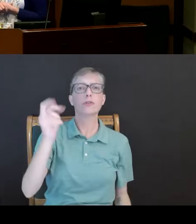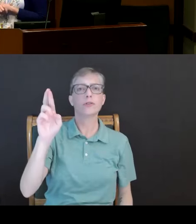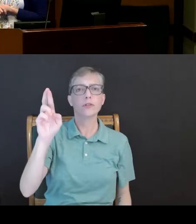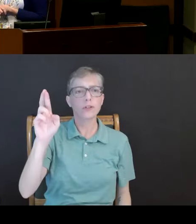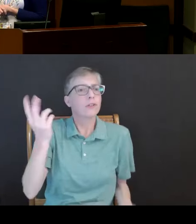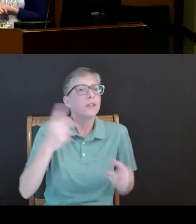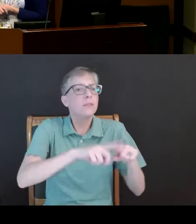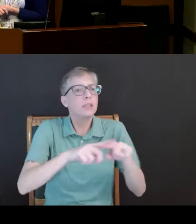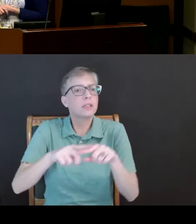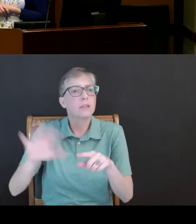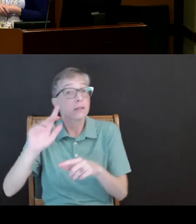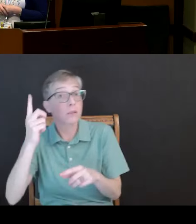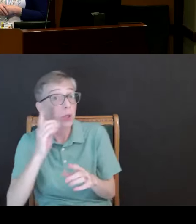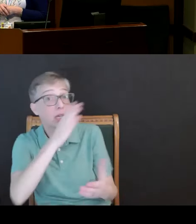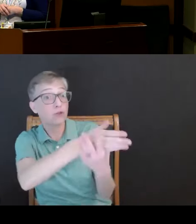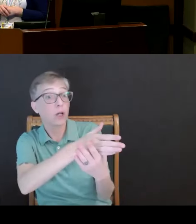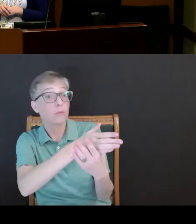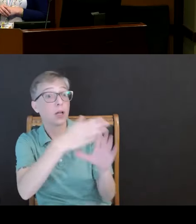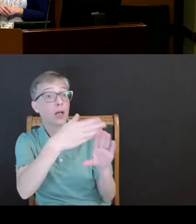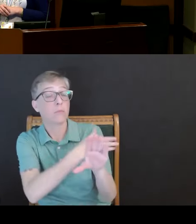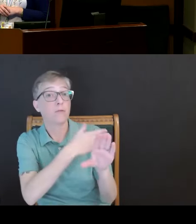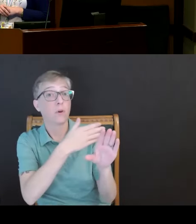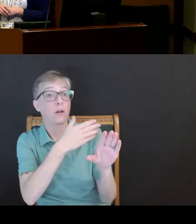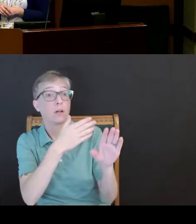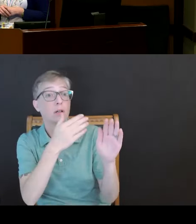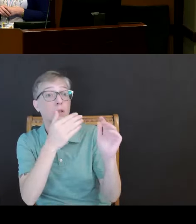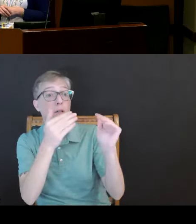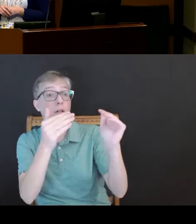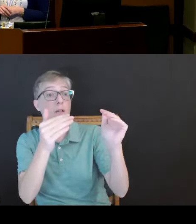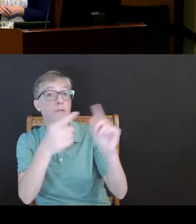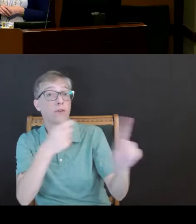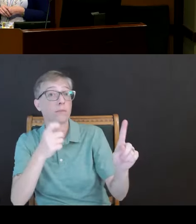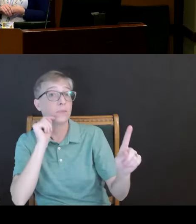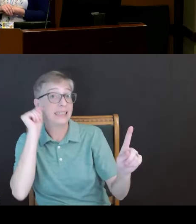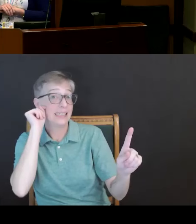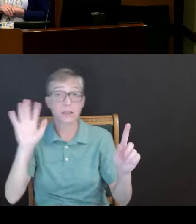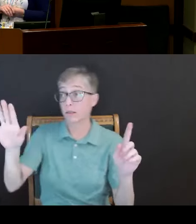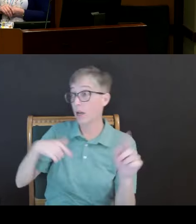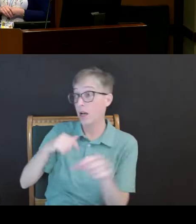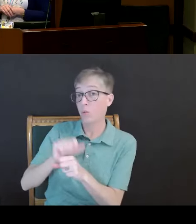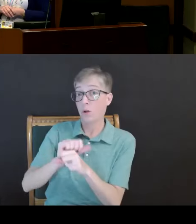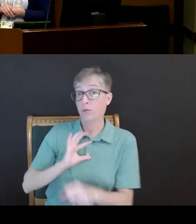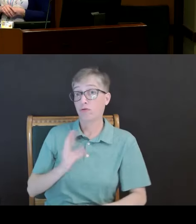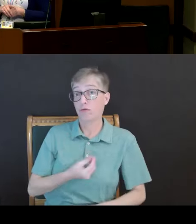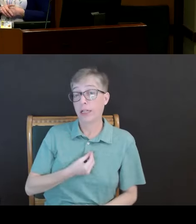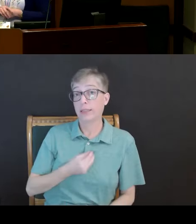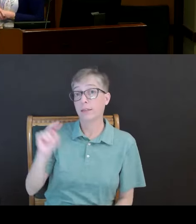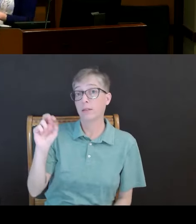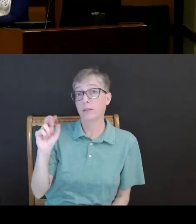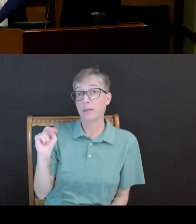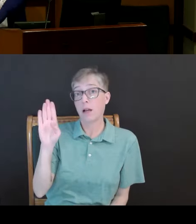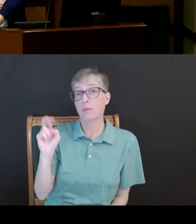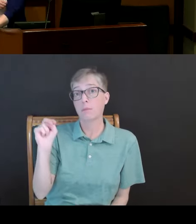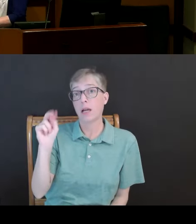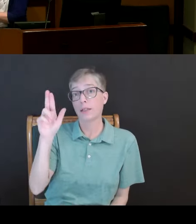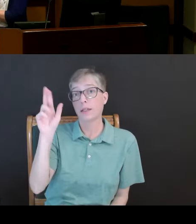Yeah. Oh, I'm sorry to interrupt. Just before we move out from teens. Yeah. I do work with trans and non-binary teens on a pretty consistent basis.